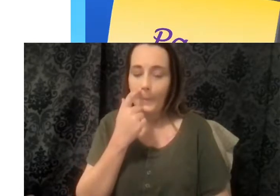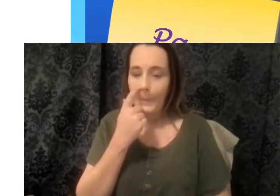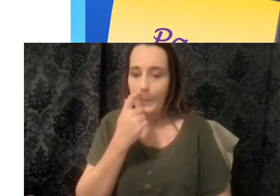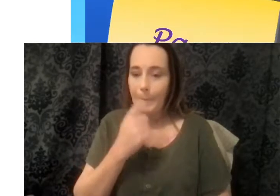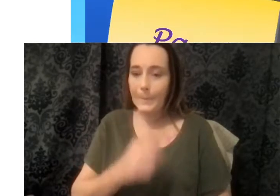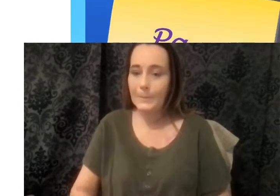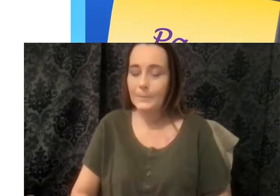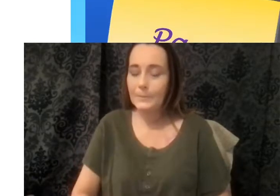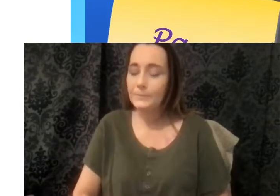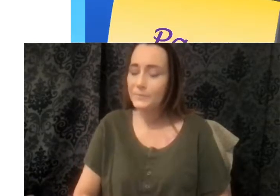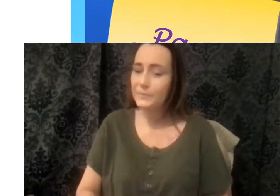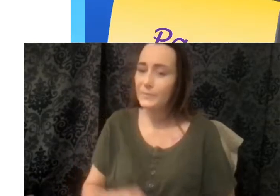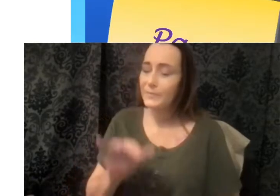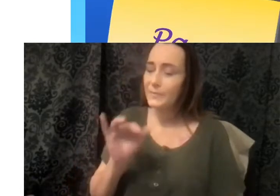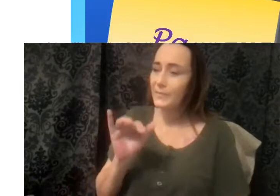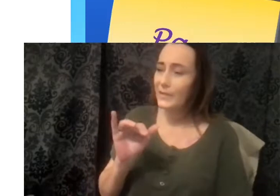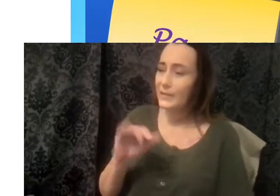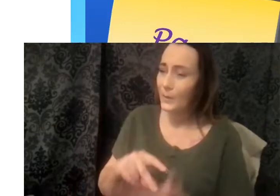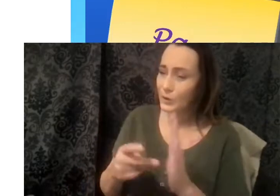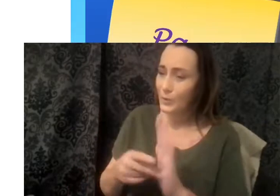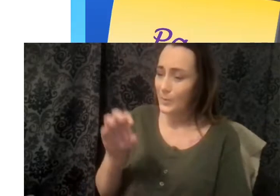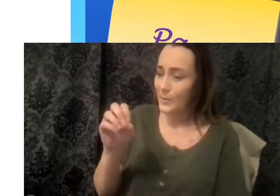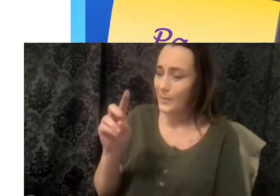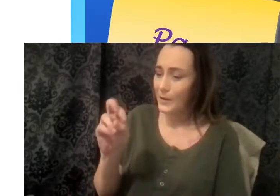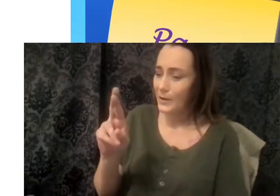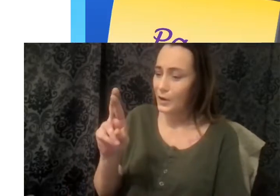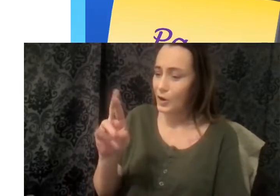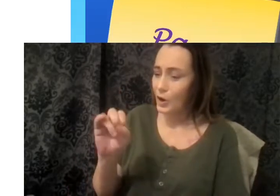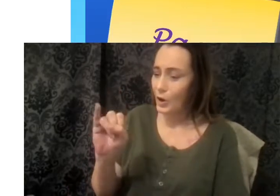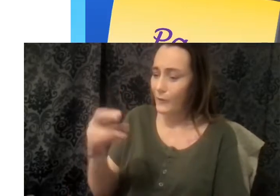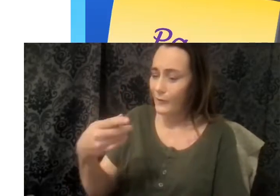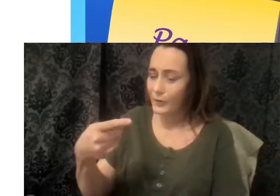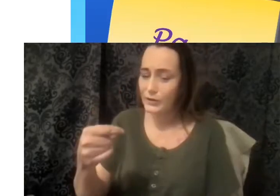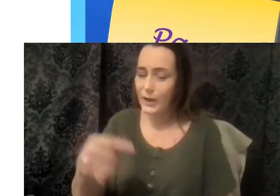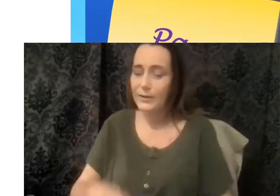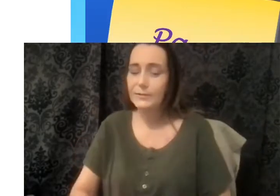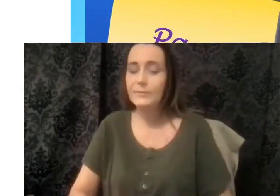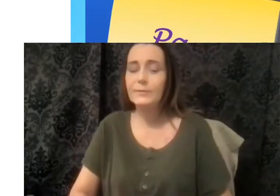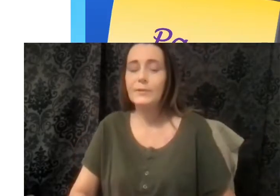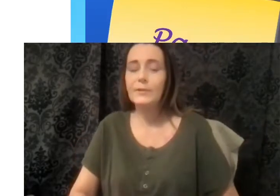Randy, Is that what you meant by oversight? It does. I